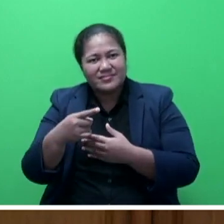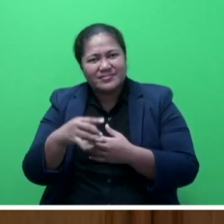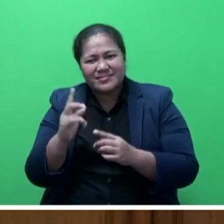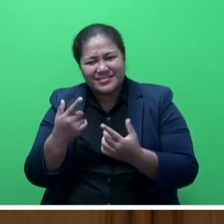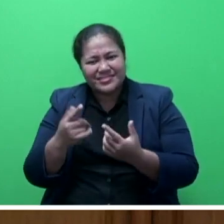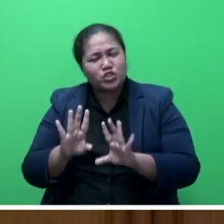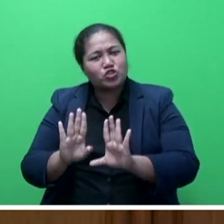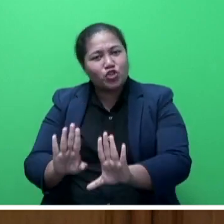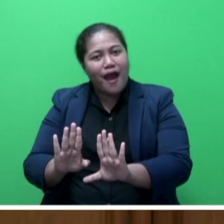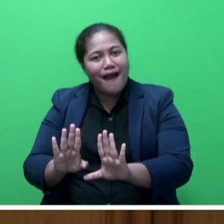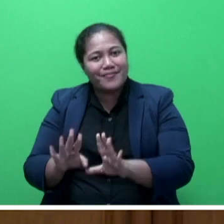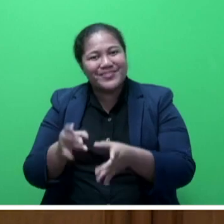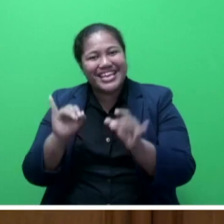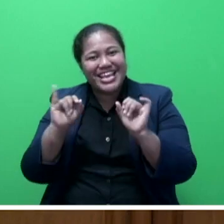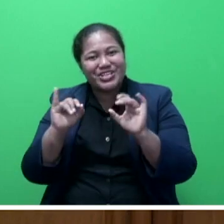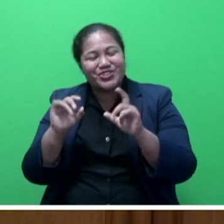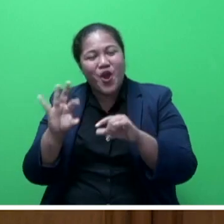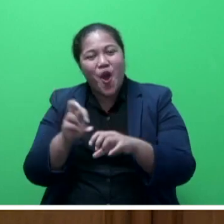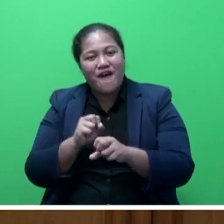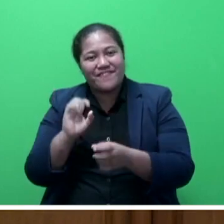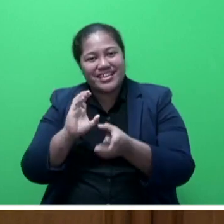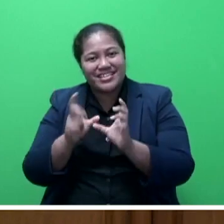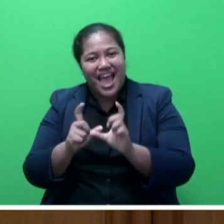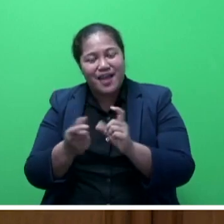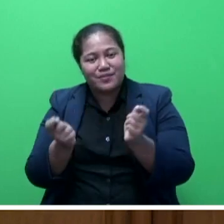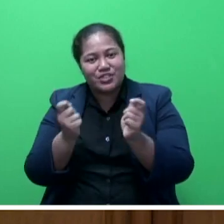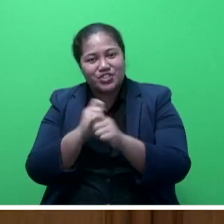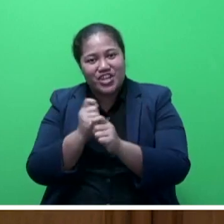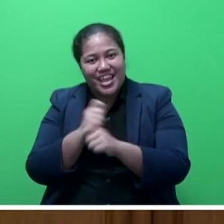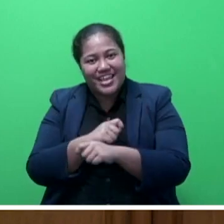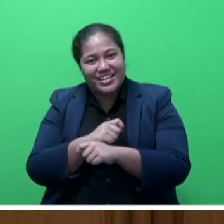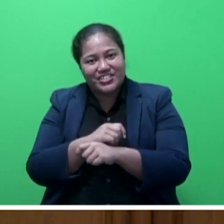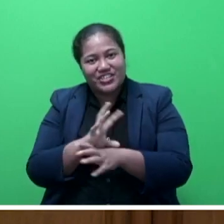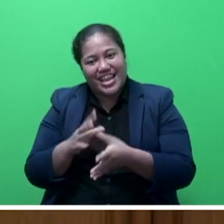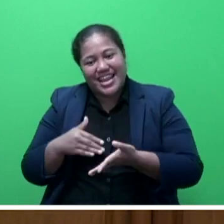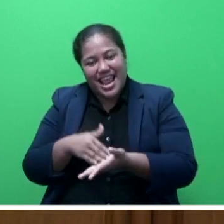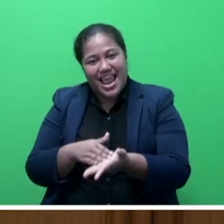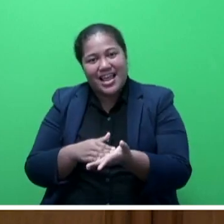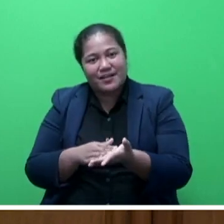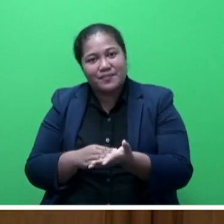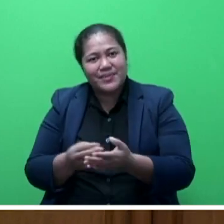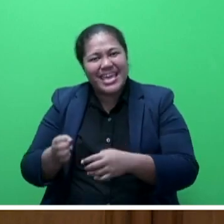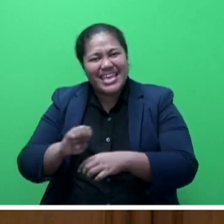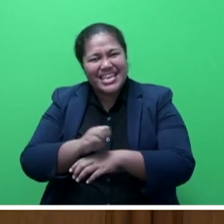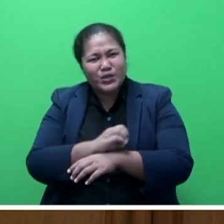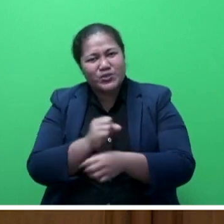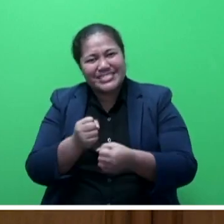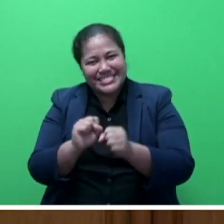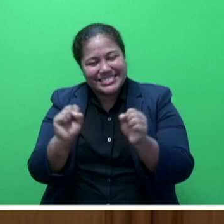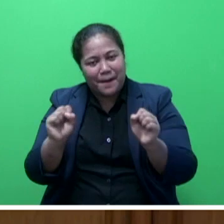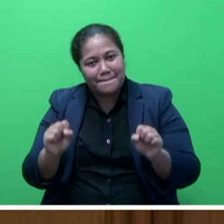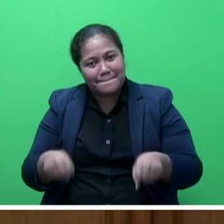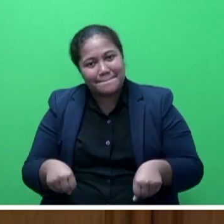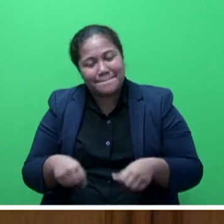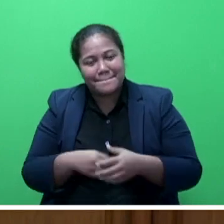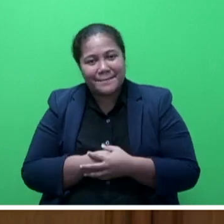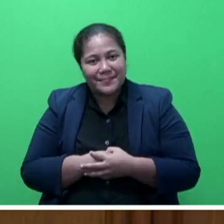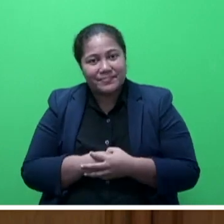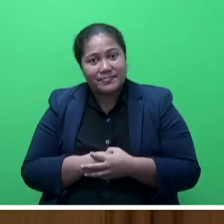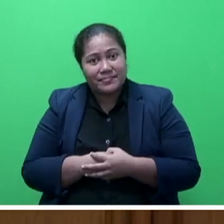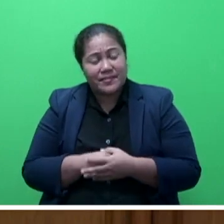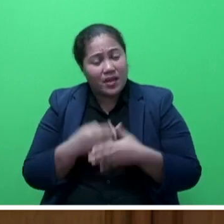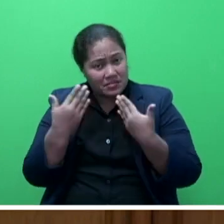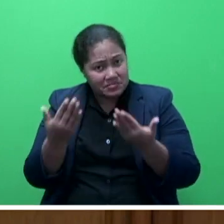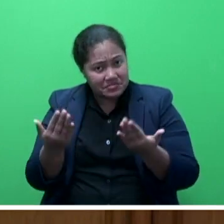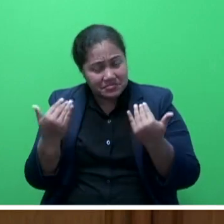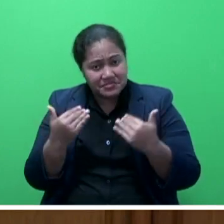change and the restoration of ecosystems. Honorable Speaker Say, Fiji